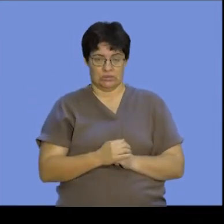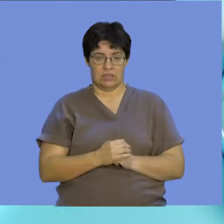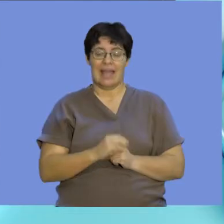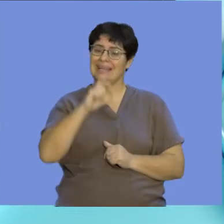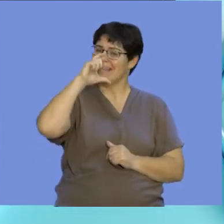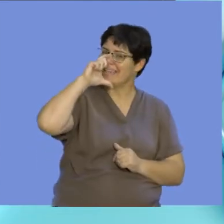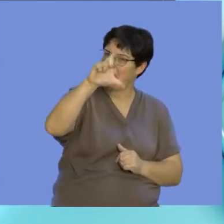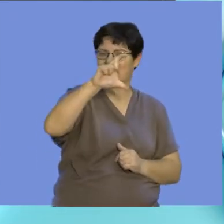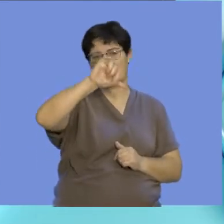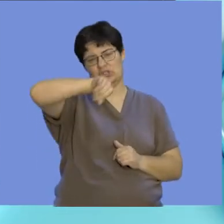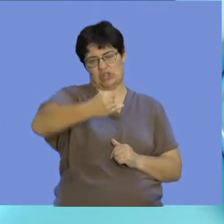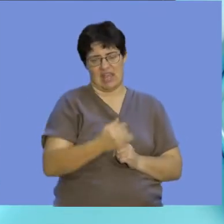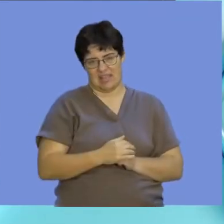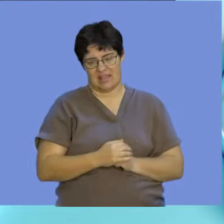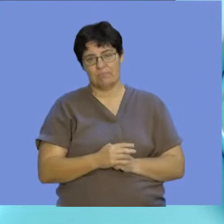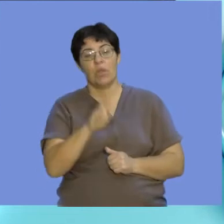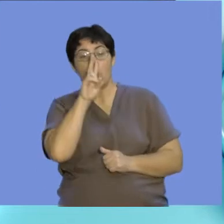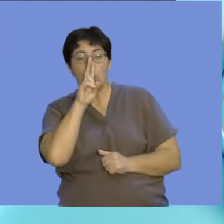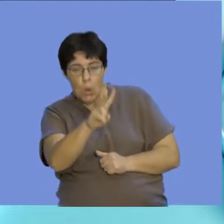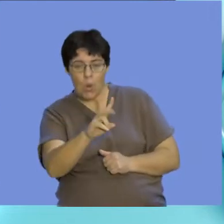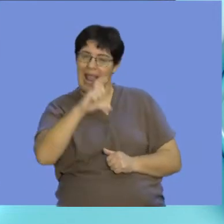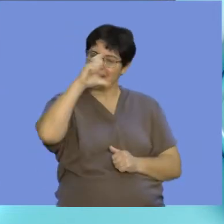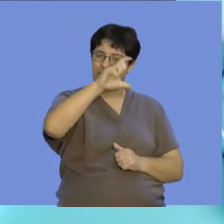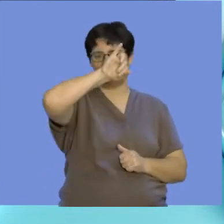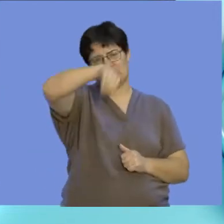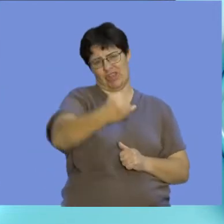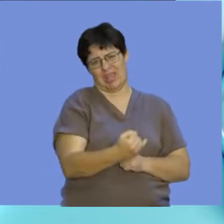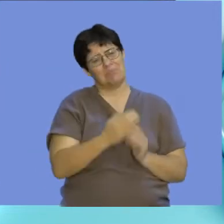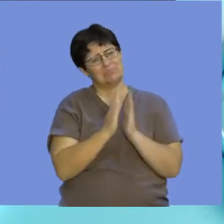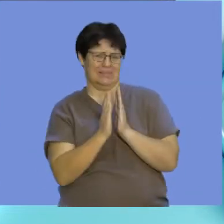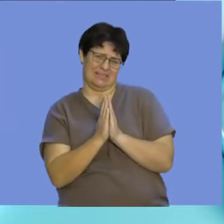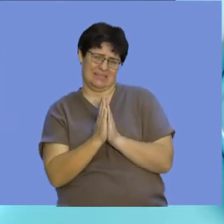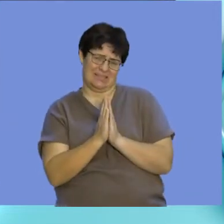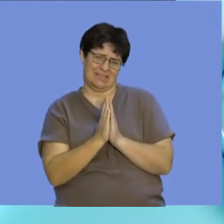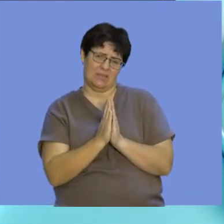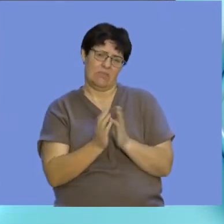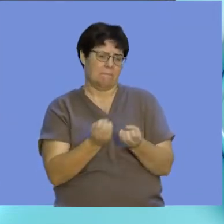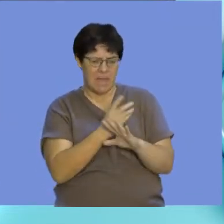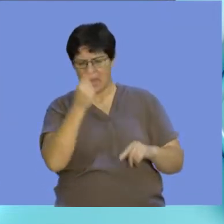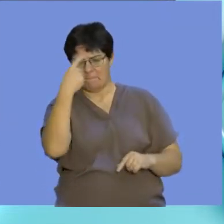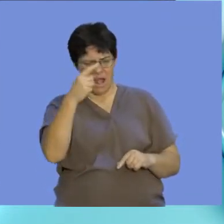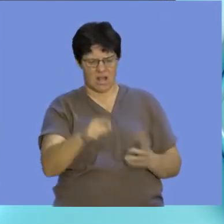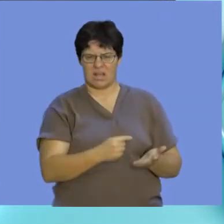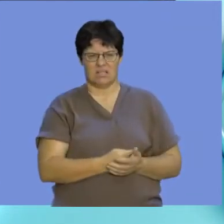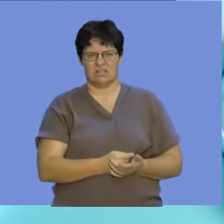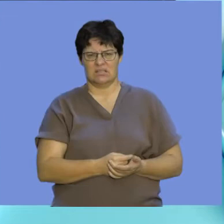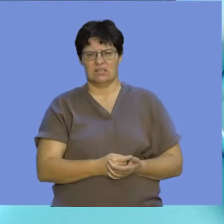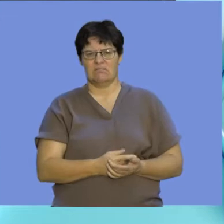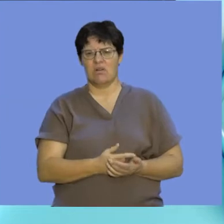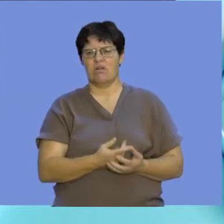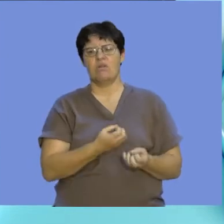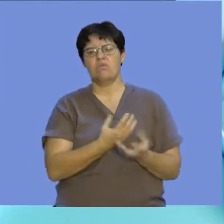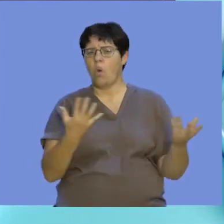J, and it must look like a capital J. Please be careful. Often when I'm marking, I know some of you have the